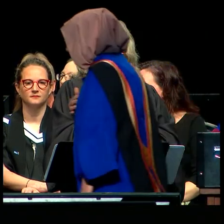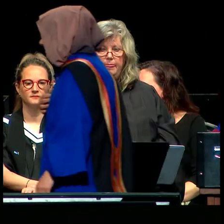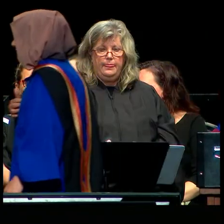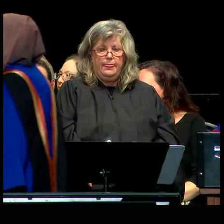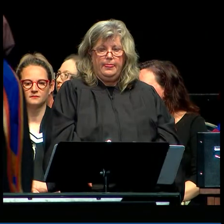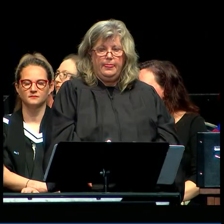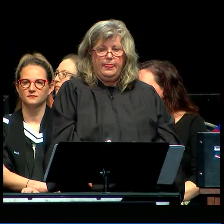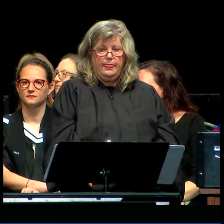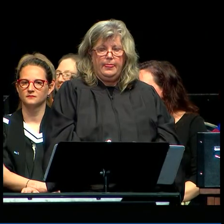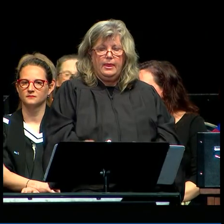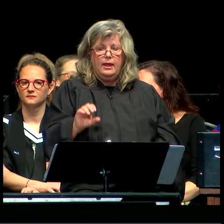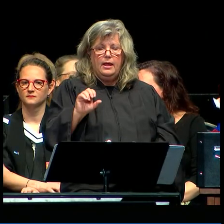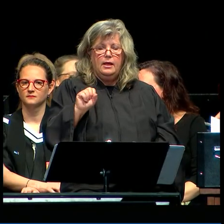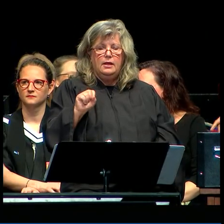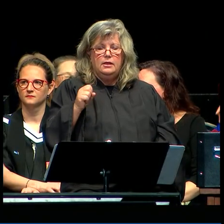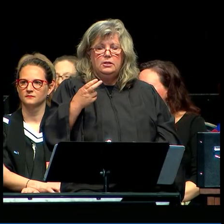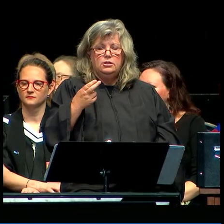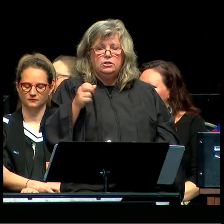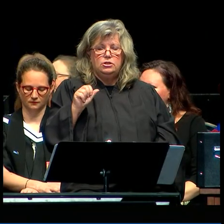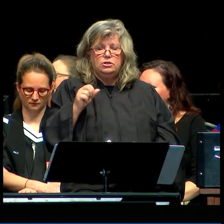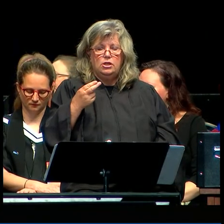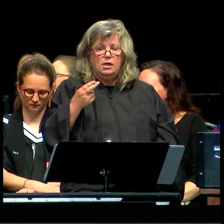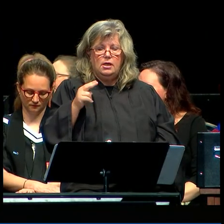Shahnaz Alihai.